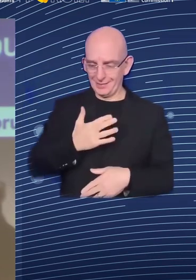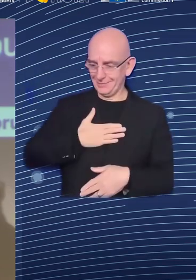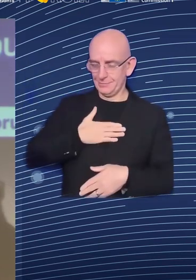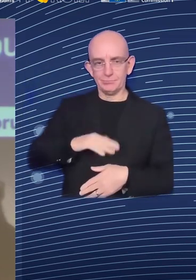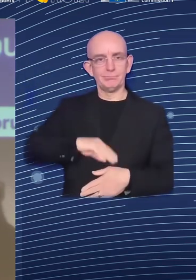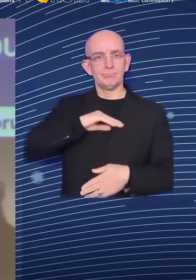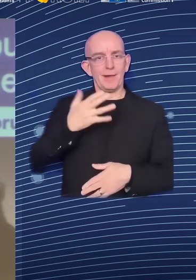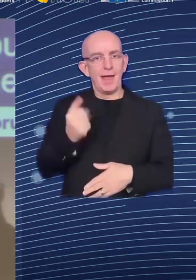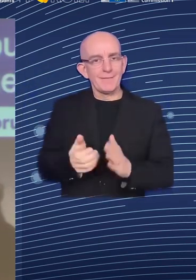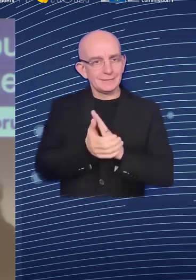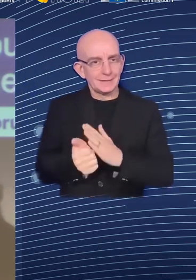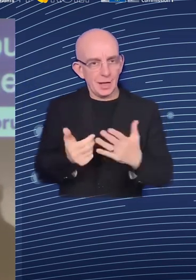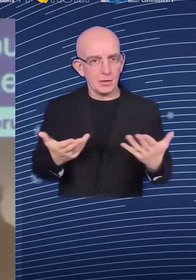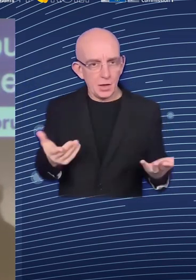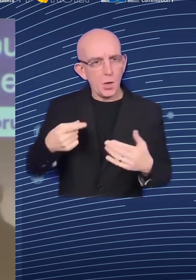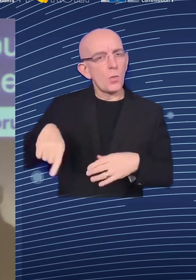sentence, was that